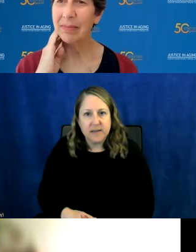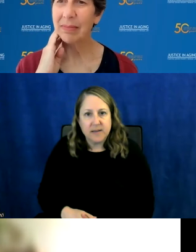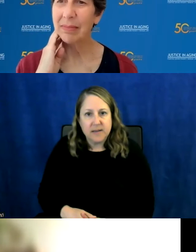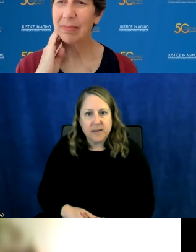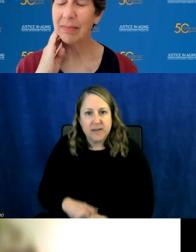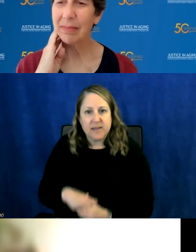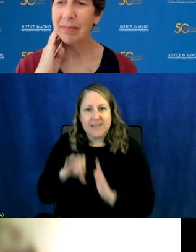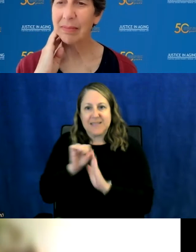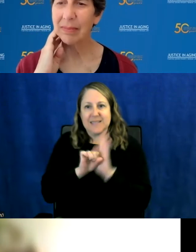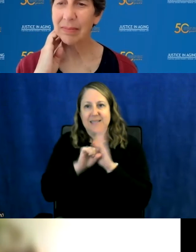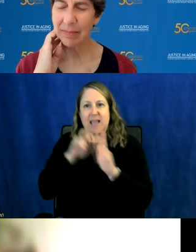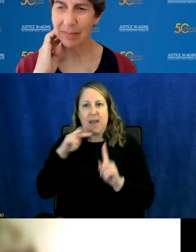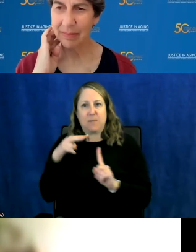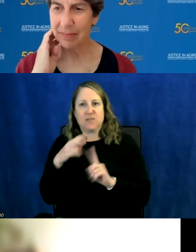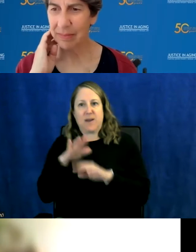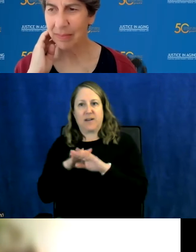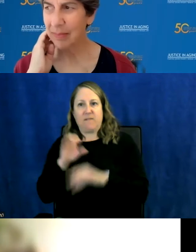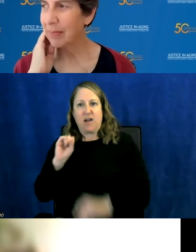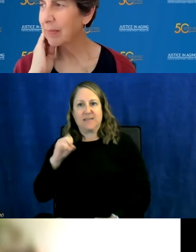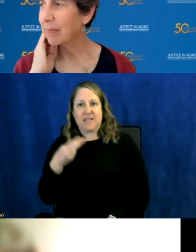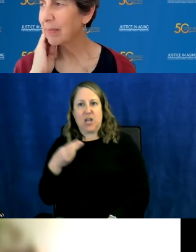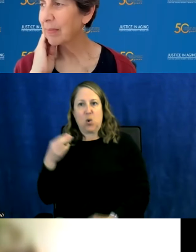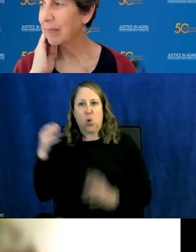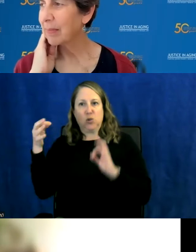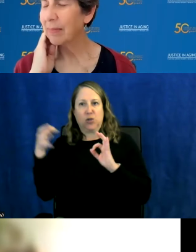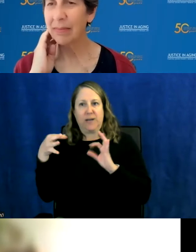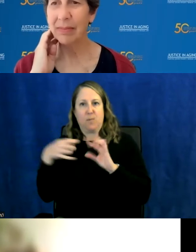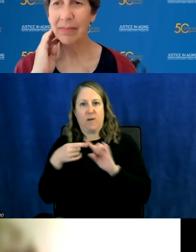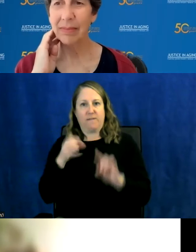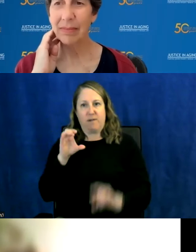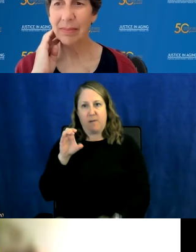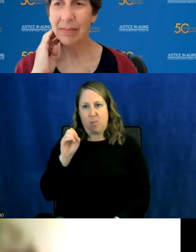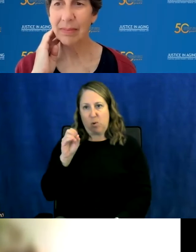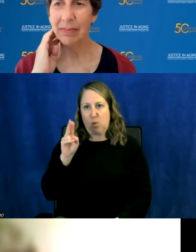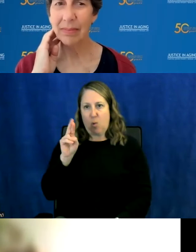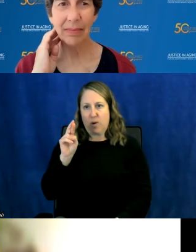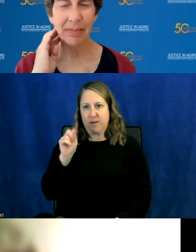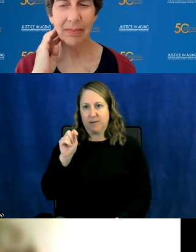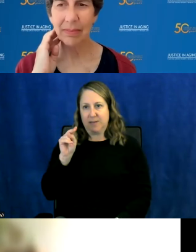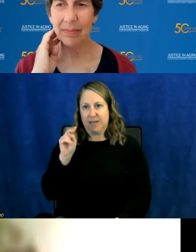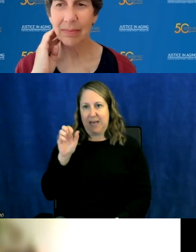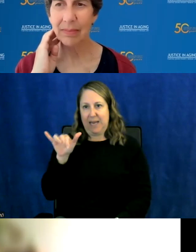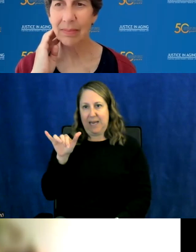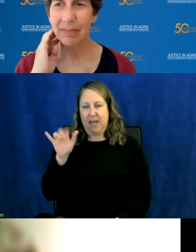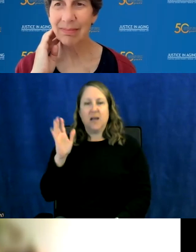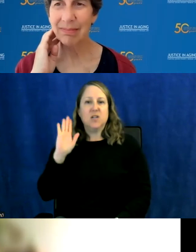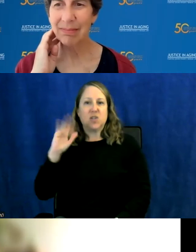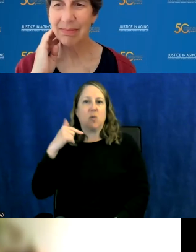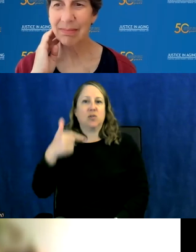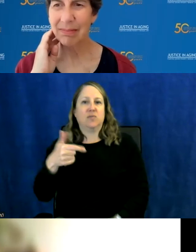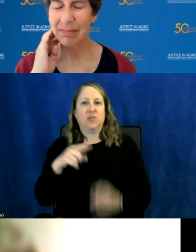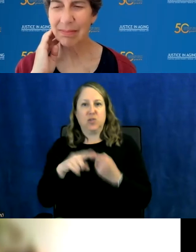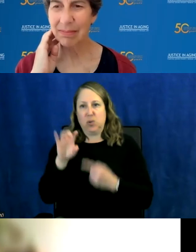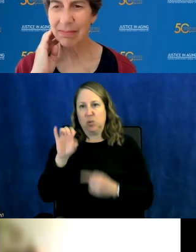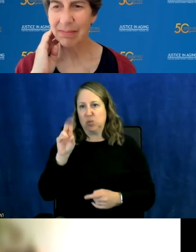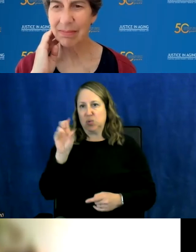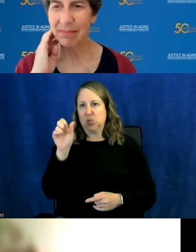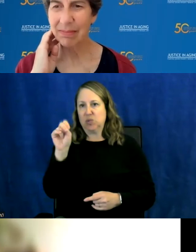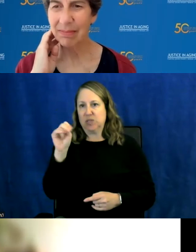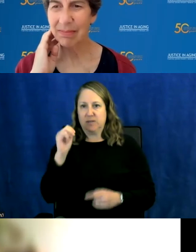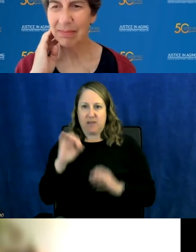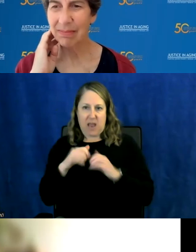on stakeholder input from Courtney. I don't know so I want to turn it back over to you, Susan, if you want to, how you